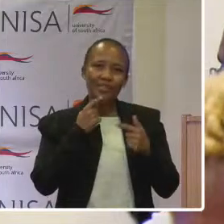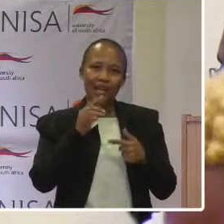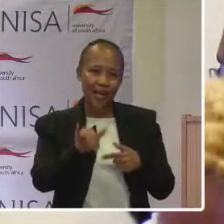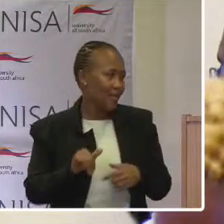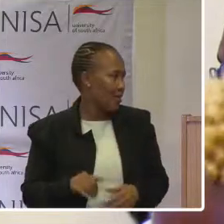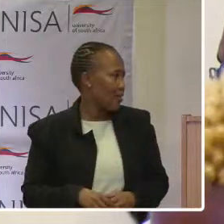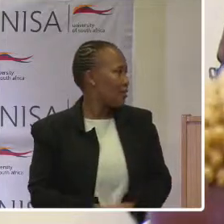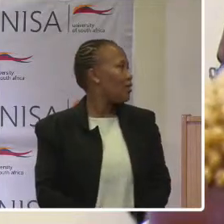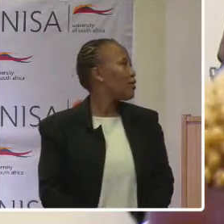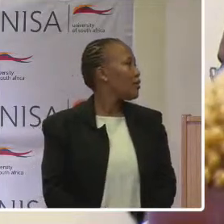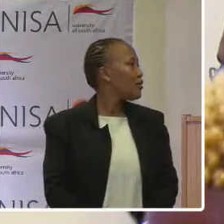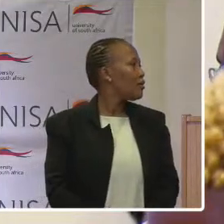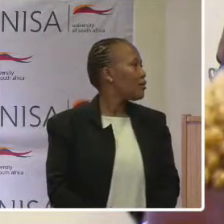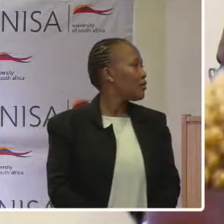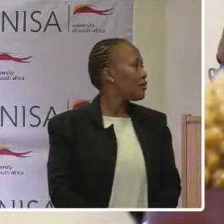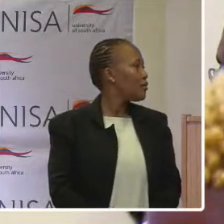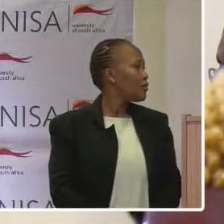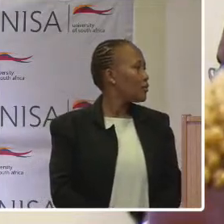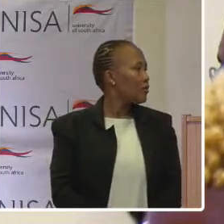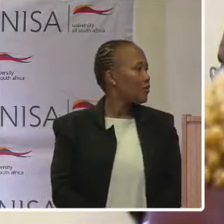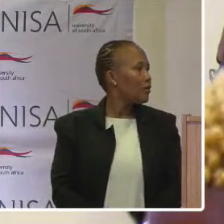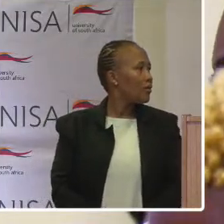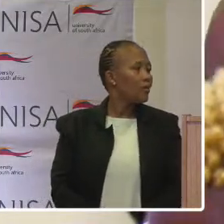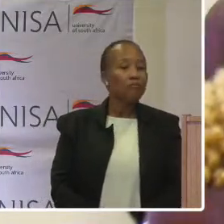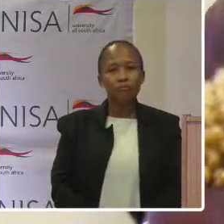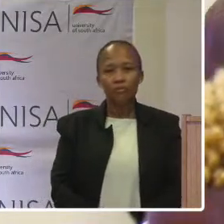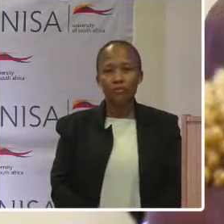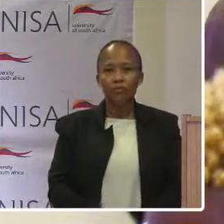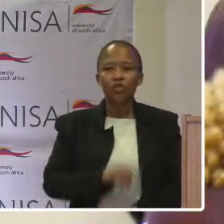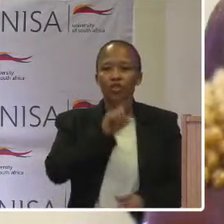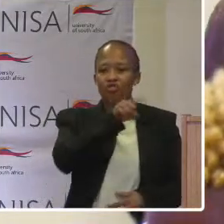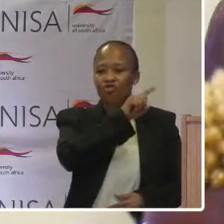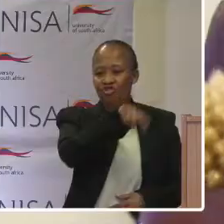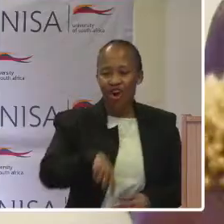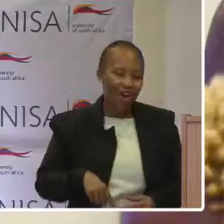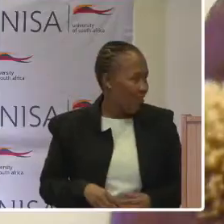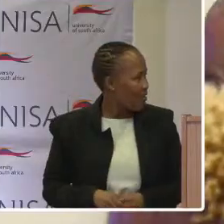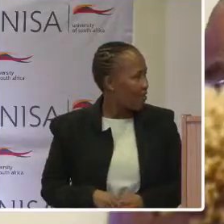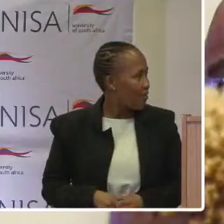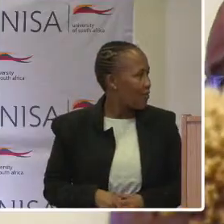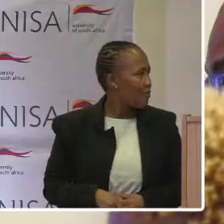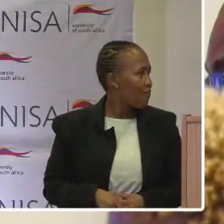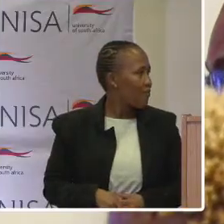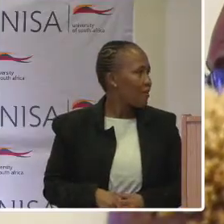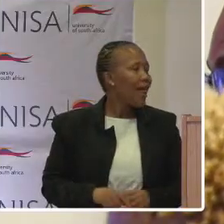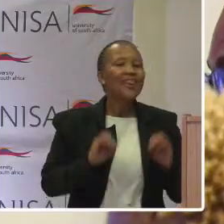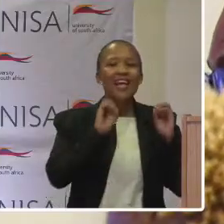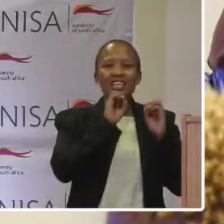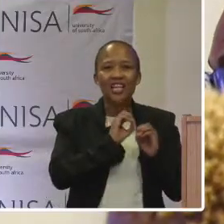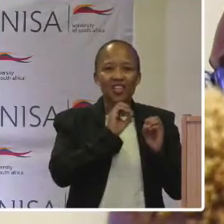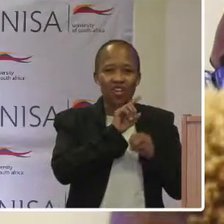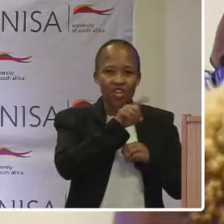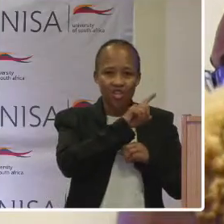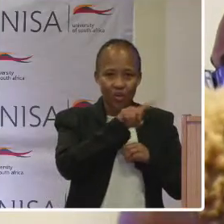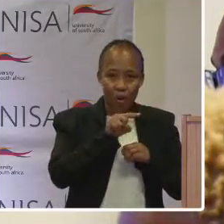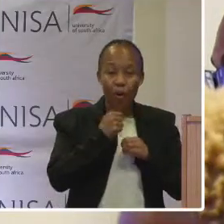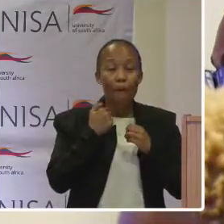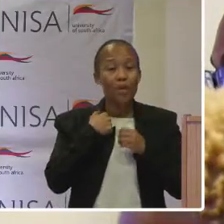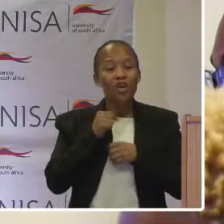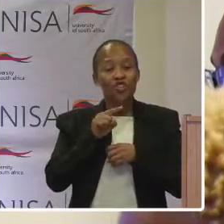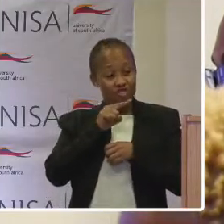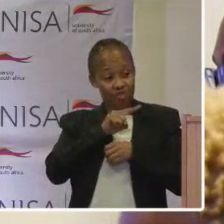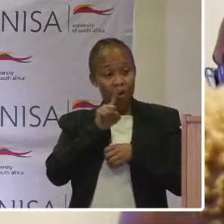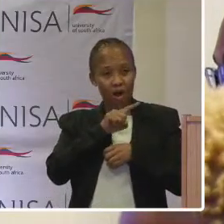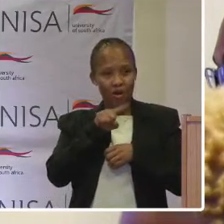Yes, actually. You're wrong. I'm not wrong. And there's nothing wrong with it. Yeah. My point, the point I'm trying to make, this